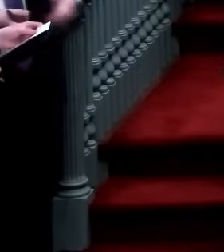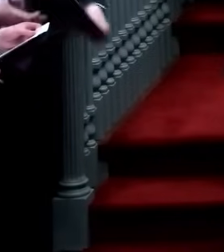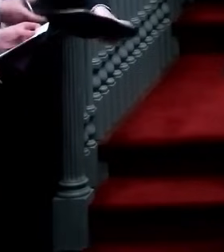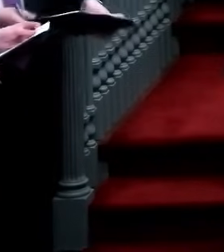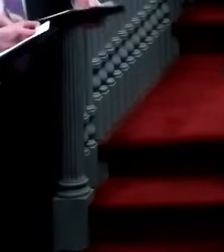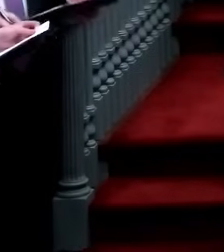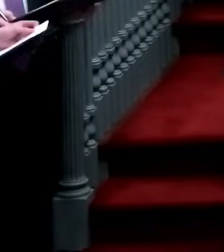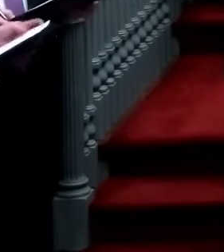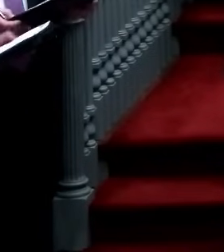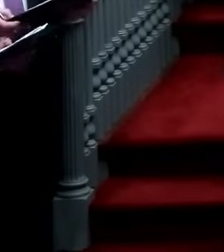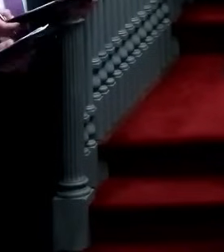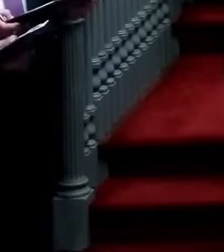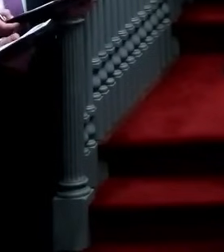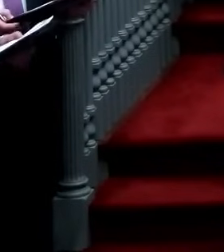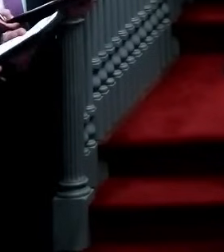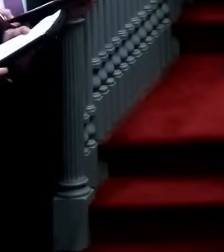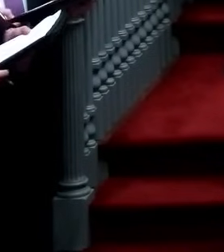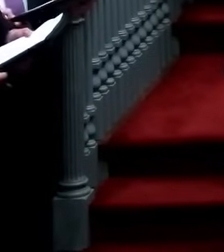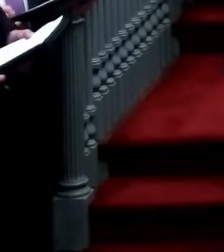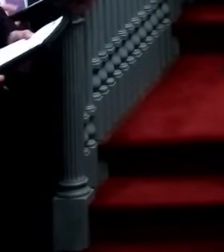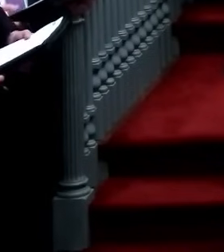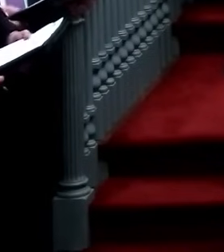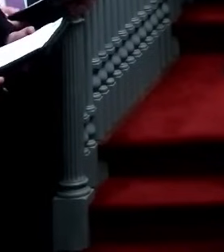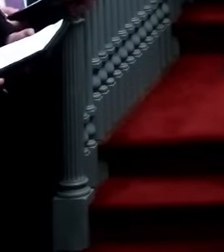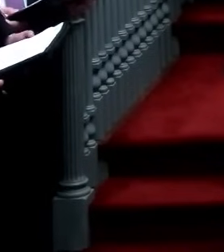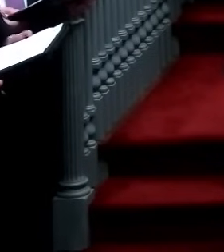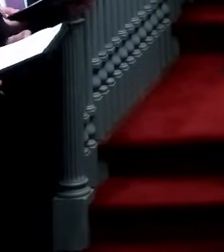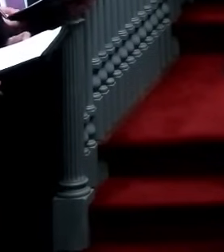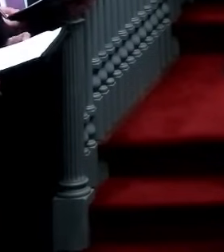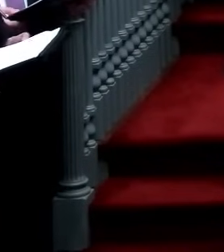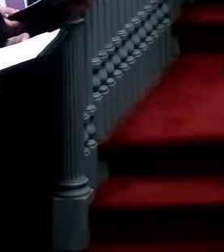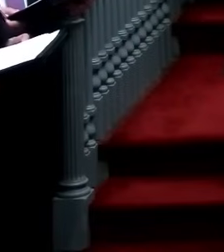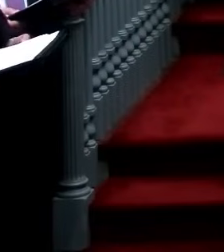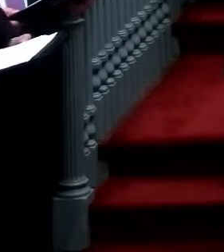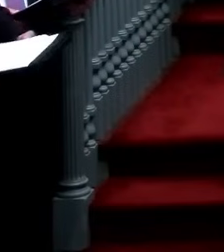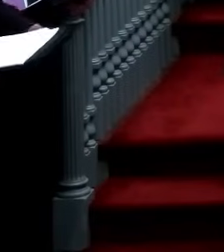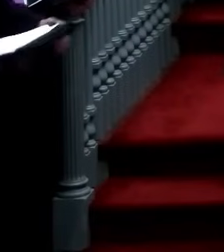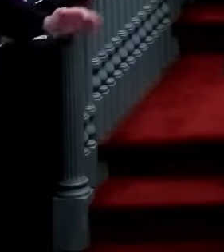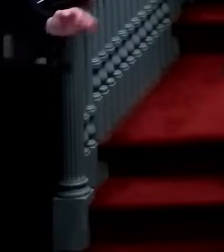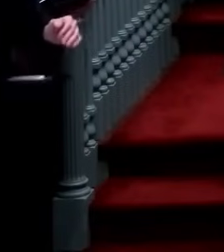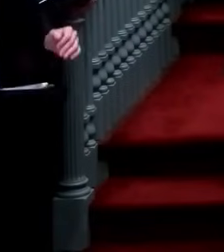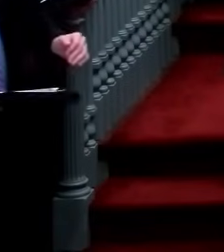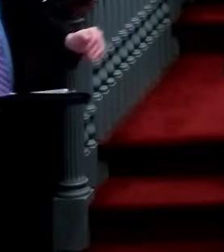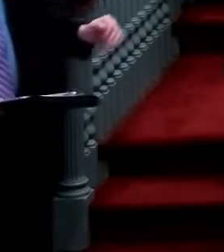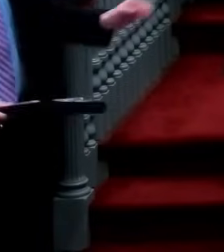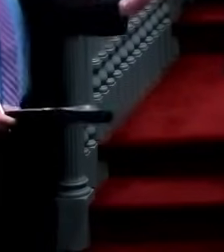a moment and waiting for us to bring in our featured guest.